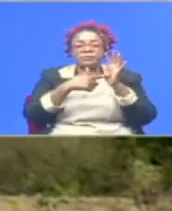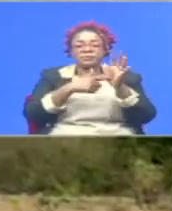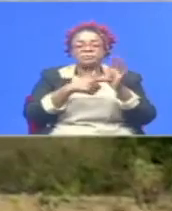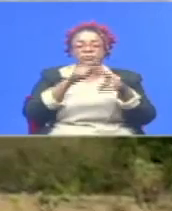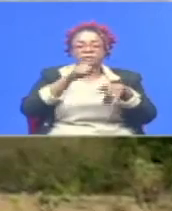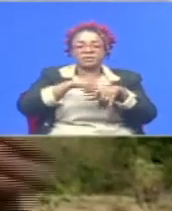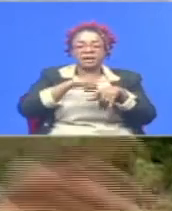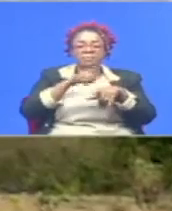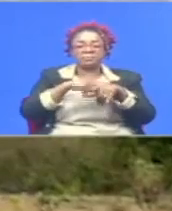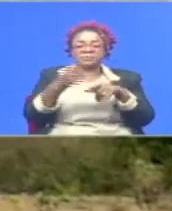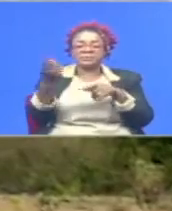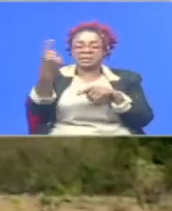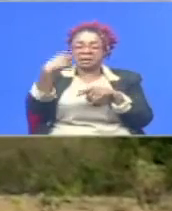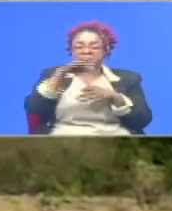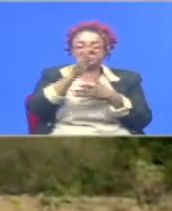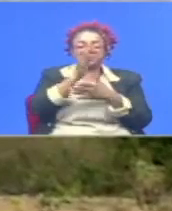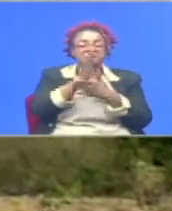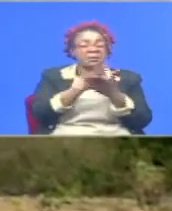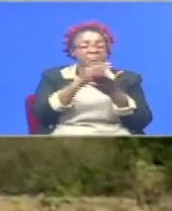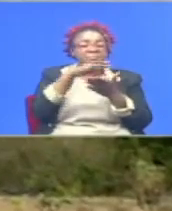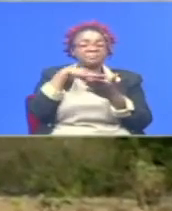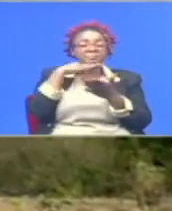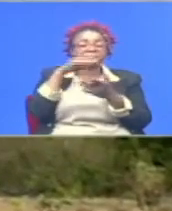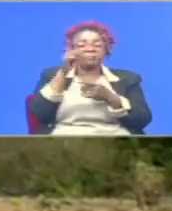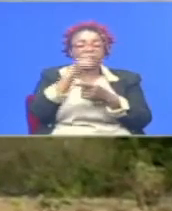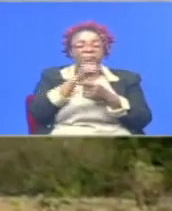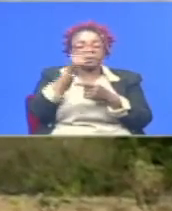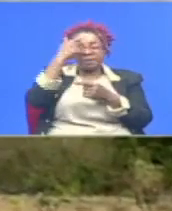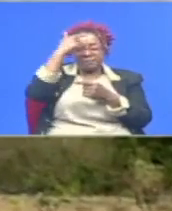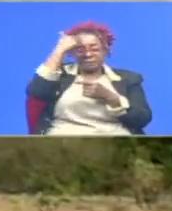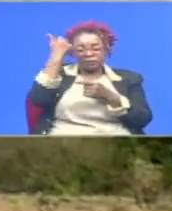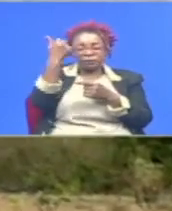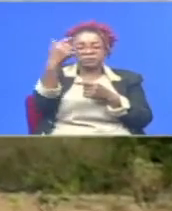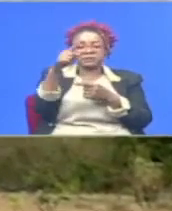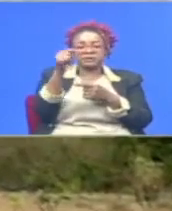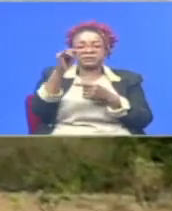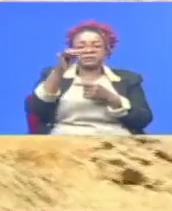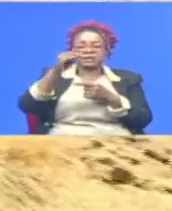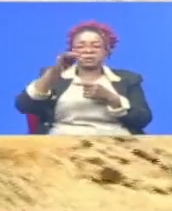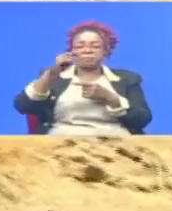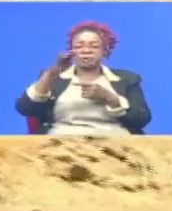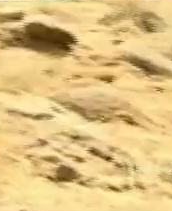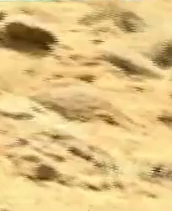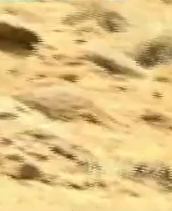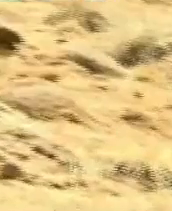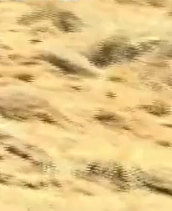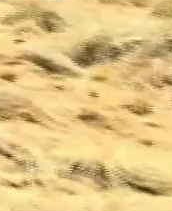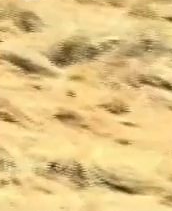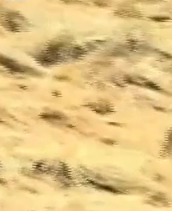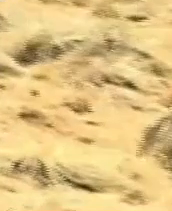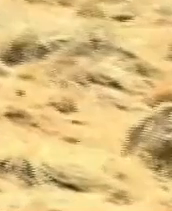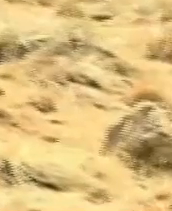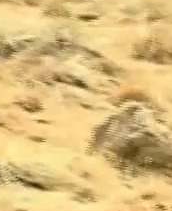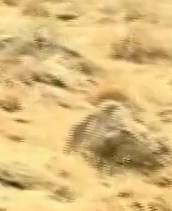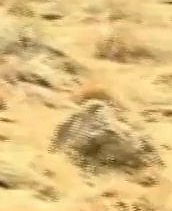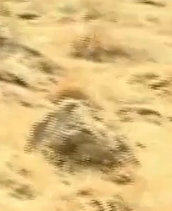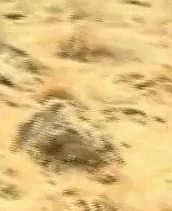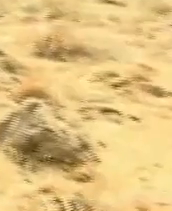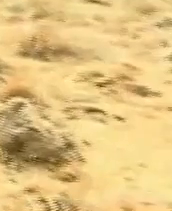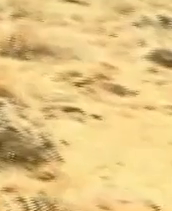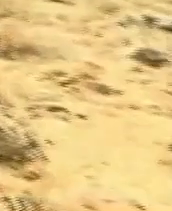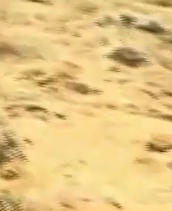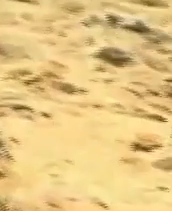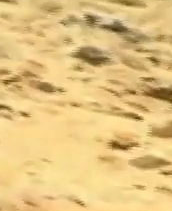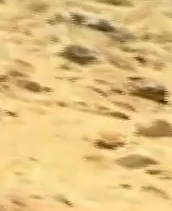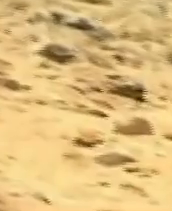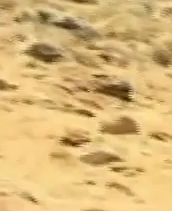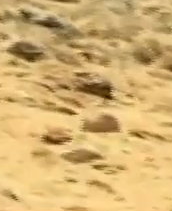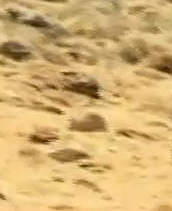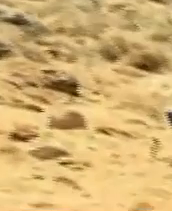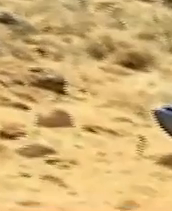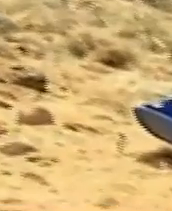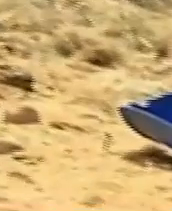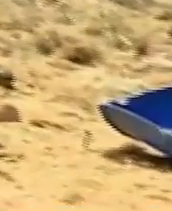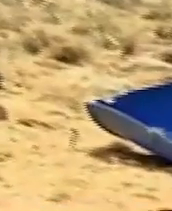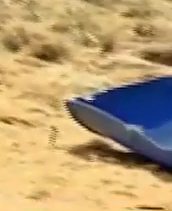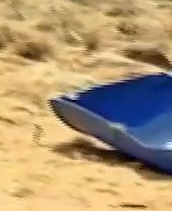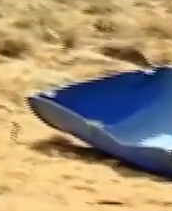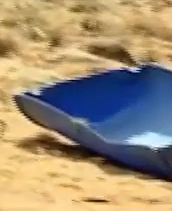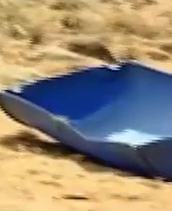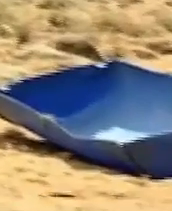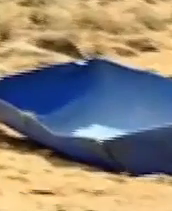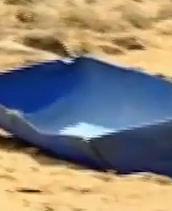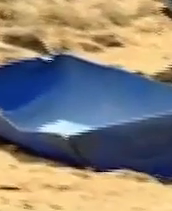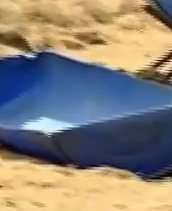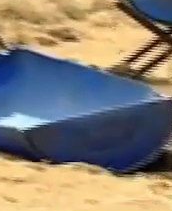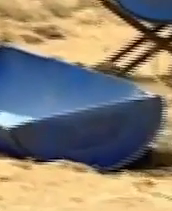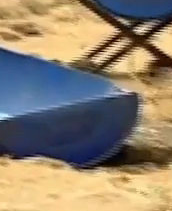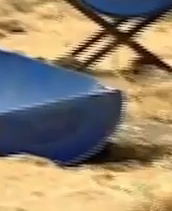come here, some animals died actually due to tick-borne diseases. At the Mount Kenya Wildlife Conservancy, the bongos strut